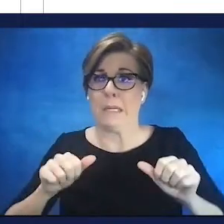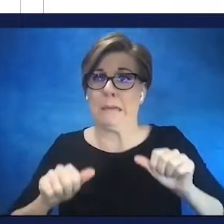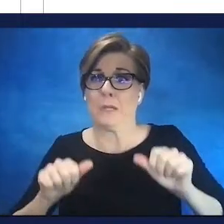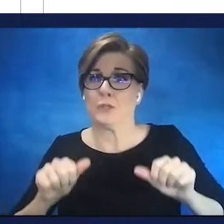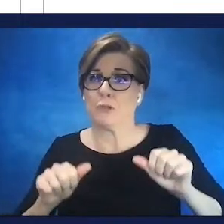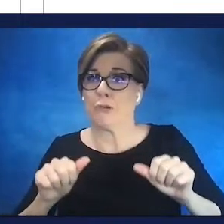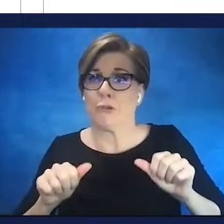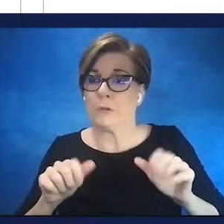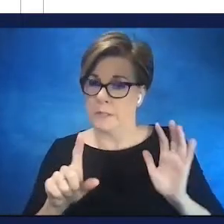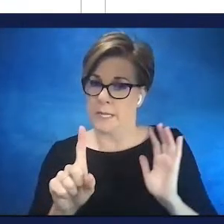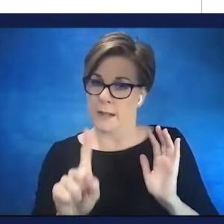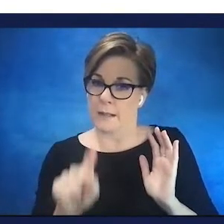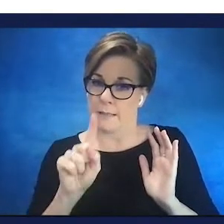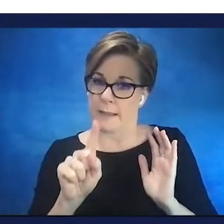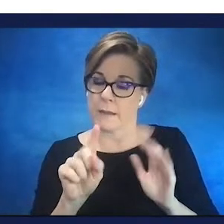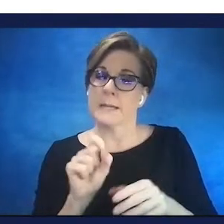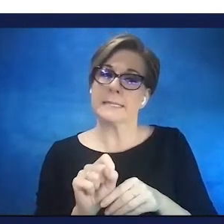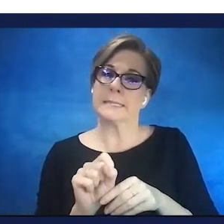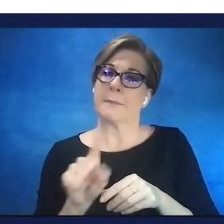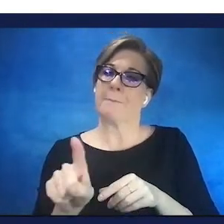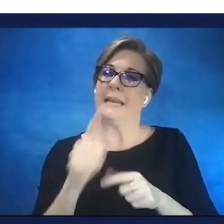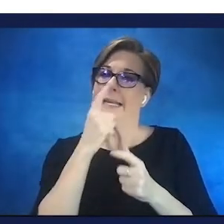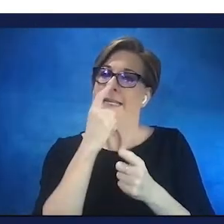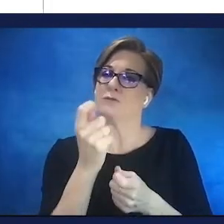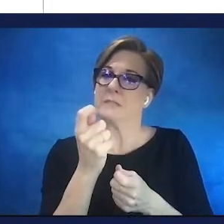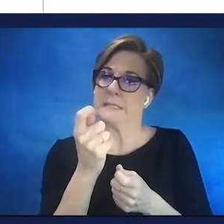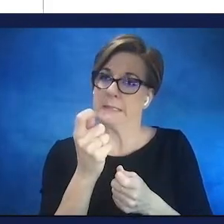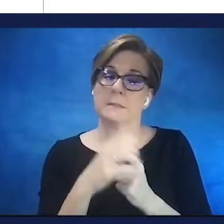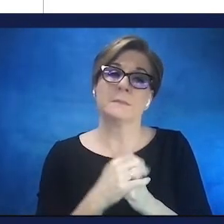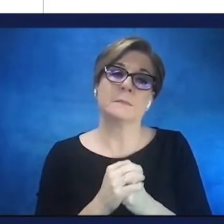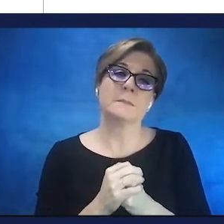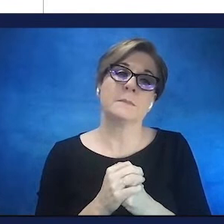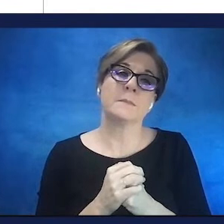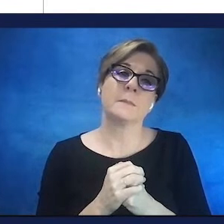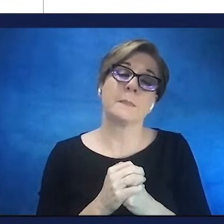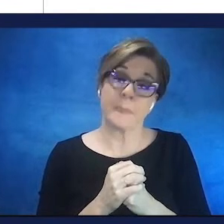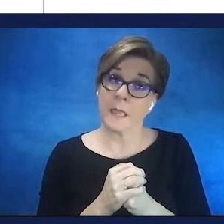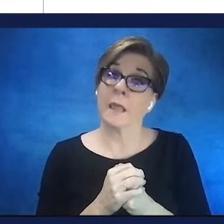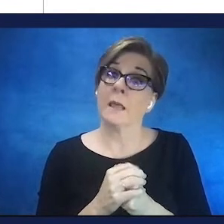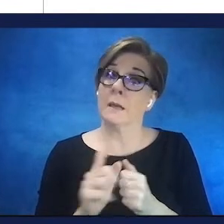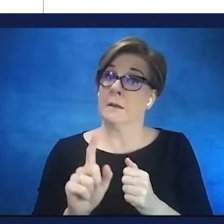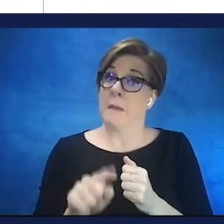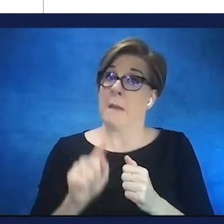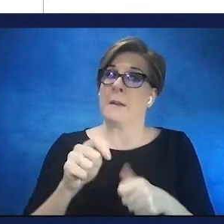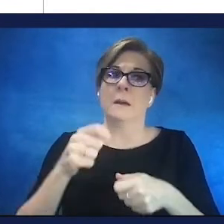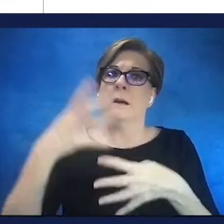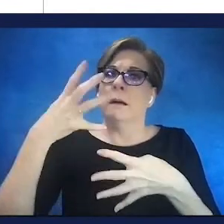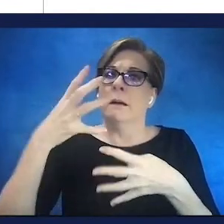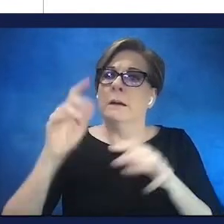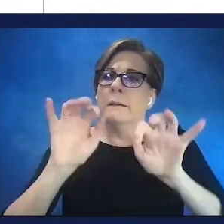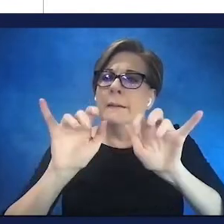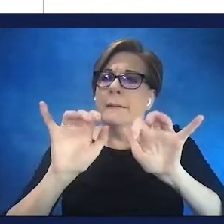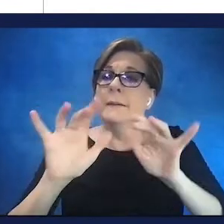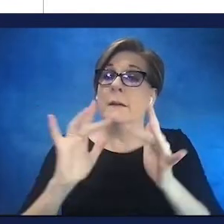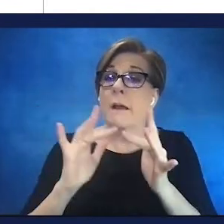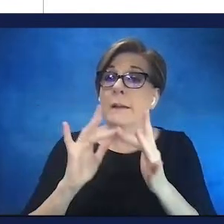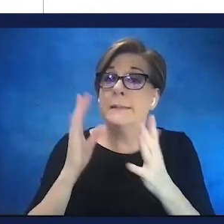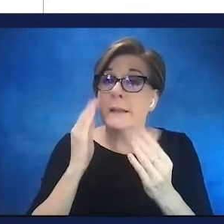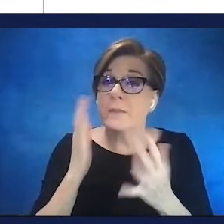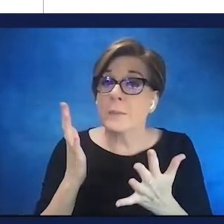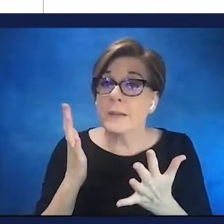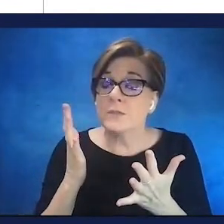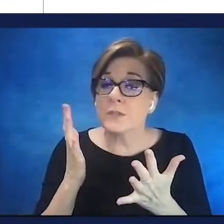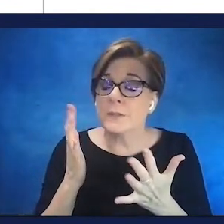interested in, click the Submit Your Interest button. From there, you will be prompted to enter your contact